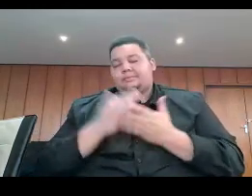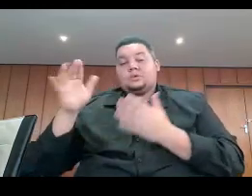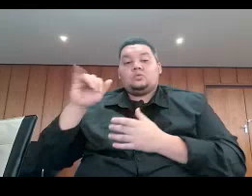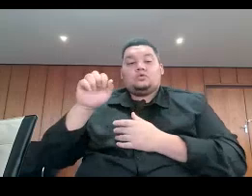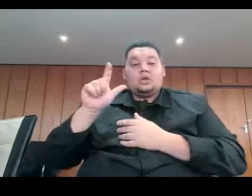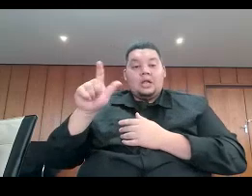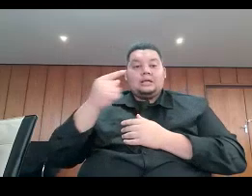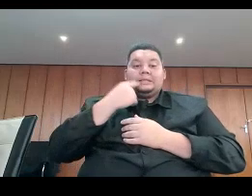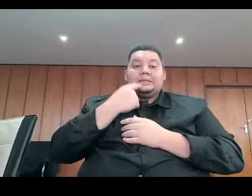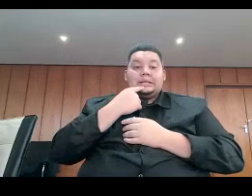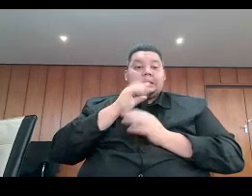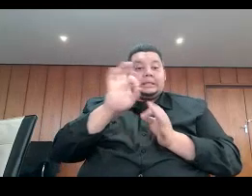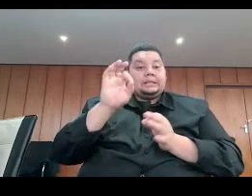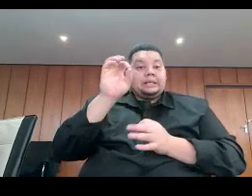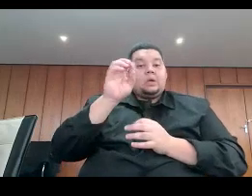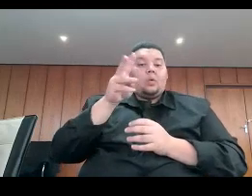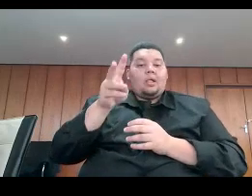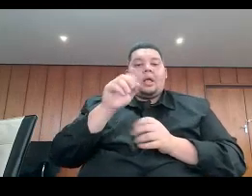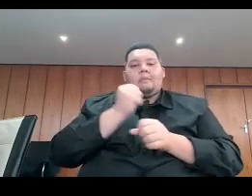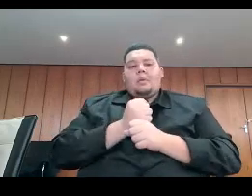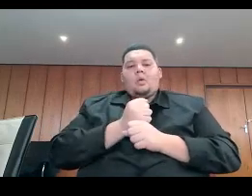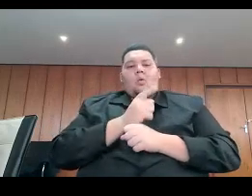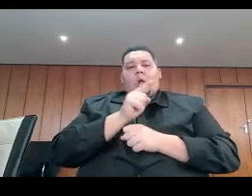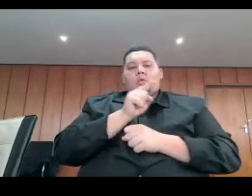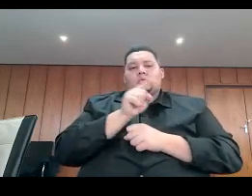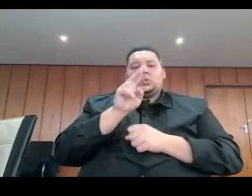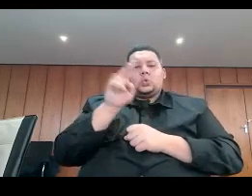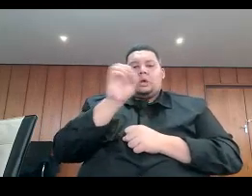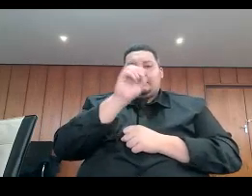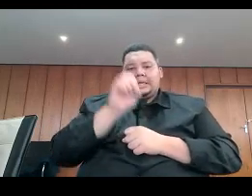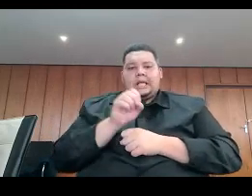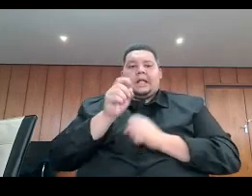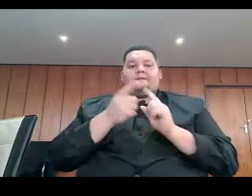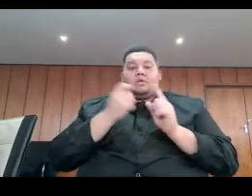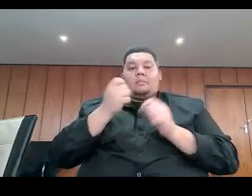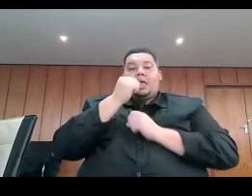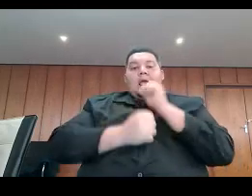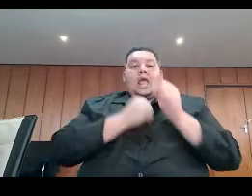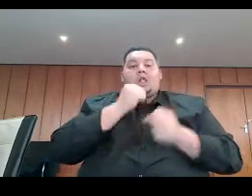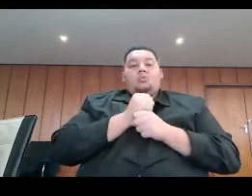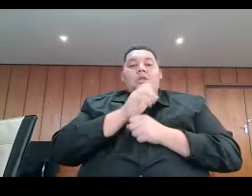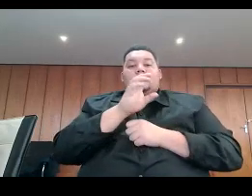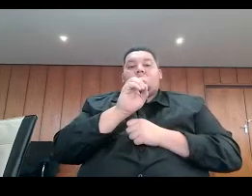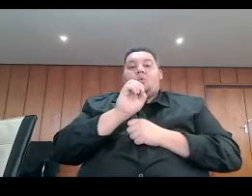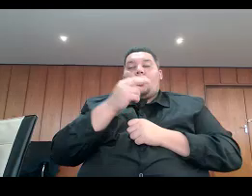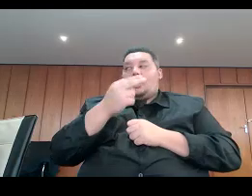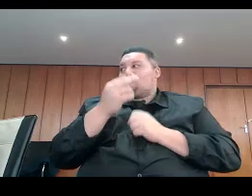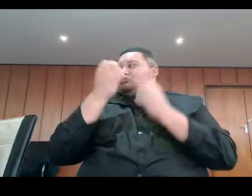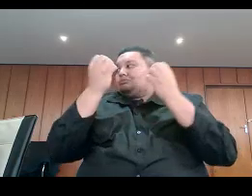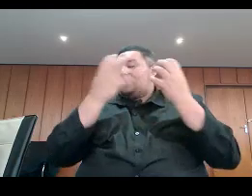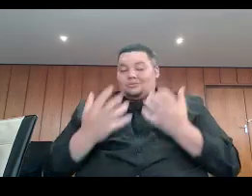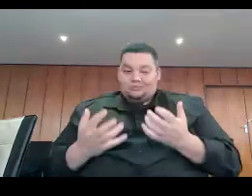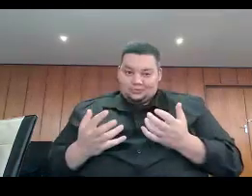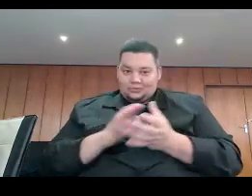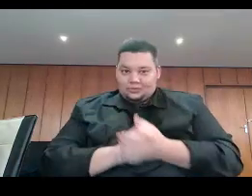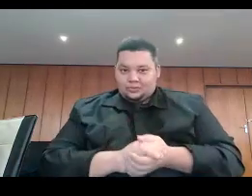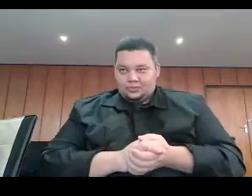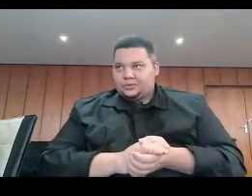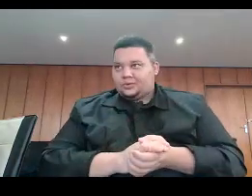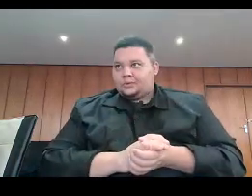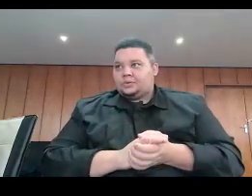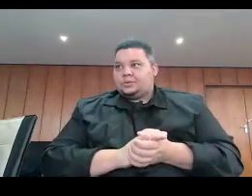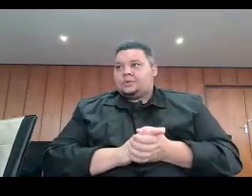is estimating that this will be about 1 to 2% of the annual DOH budget.